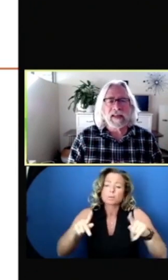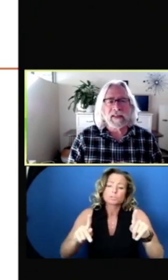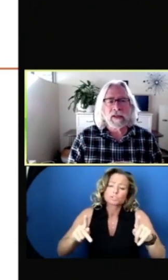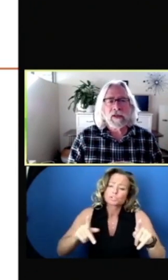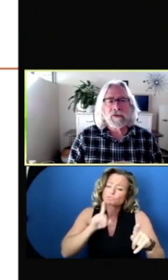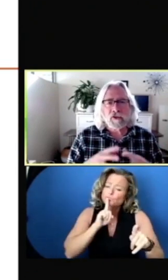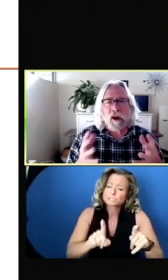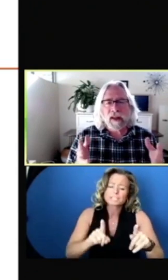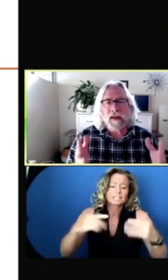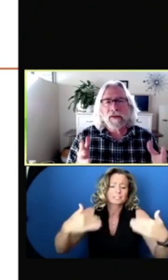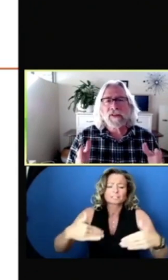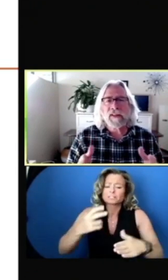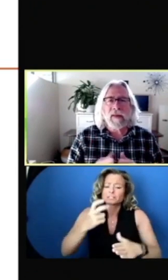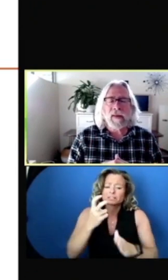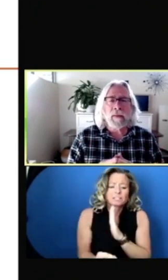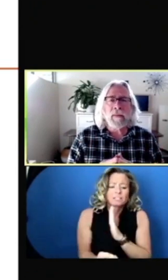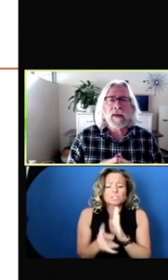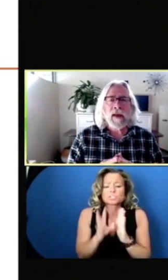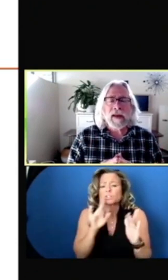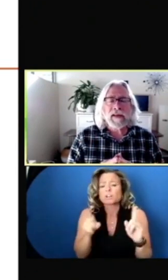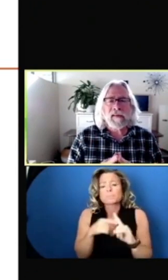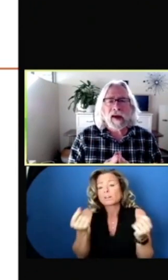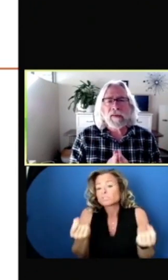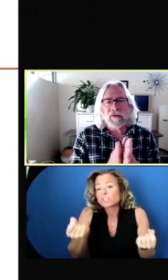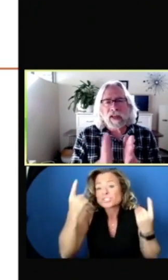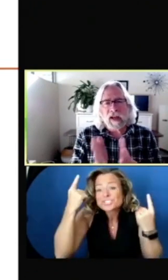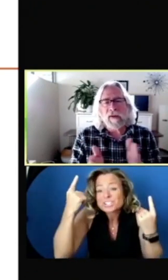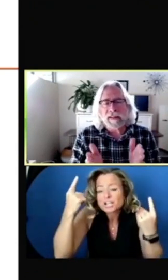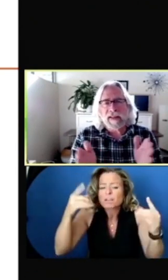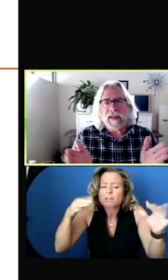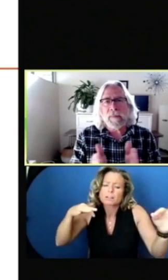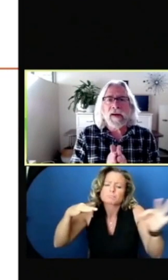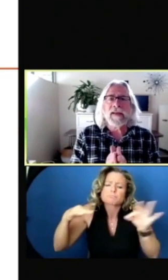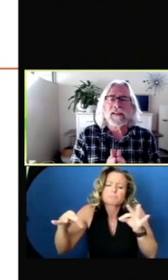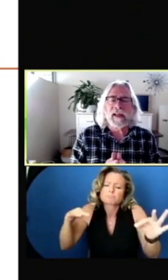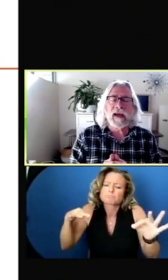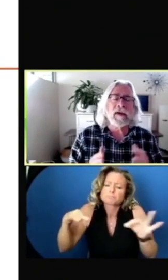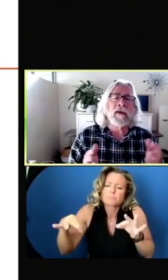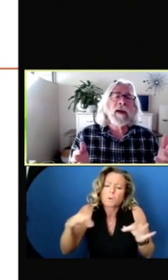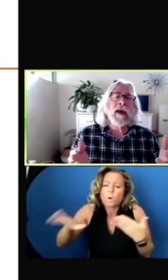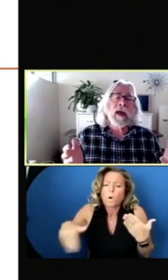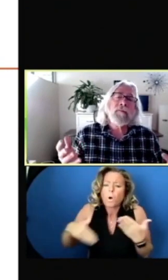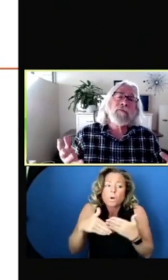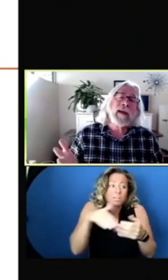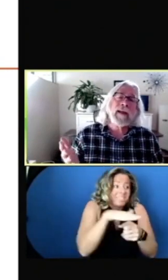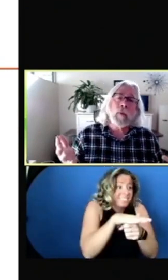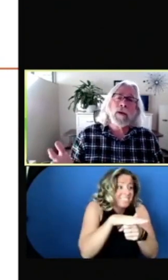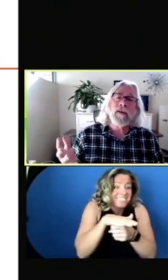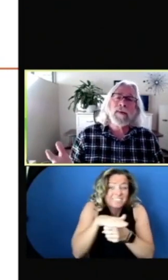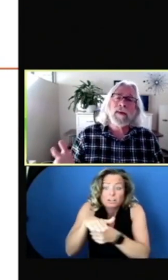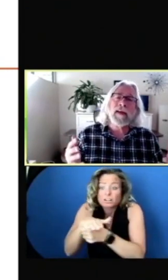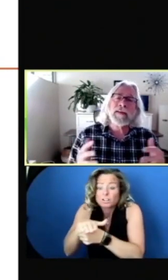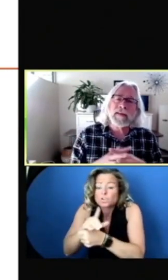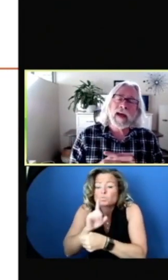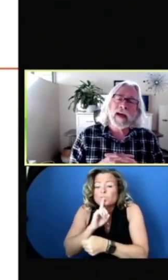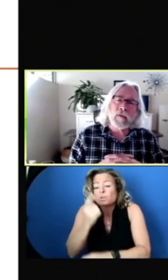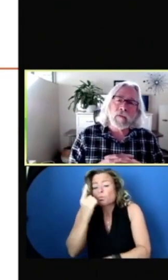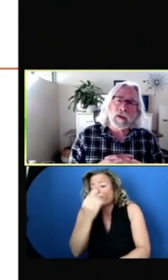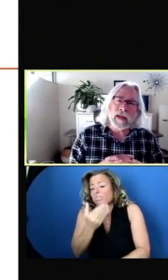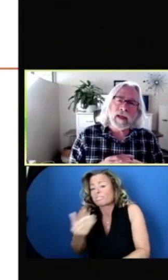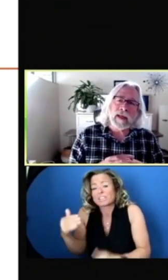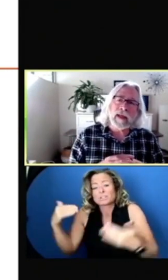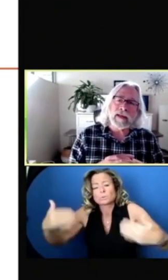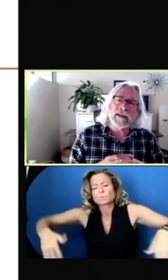these things, to try and understand them, and to find those areas that can bring us together. And frankly, one of the things